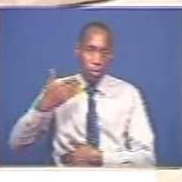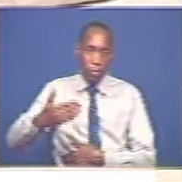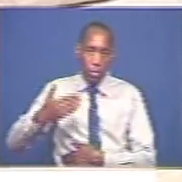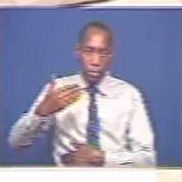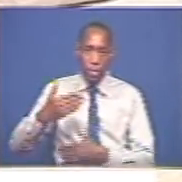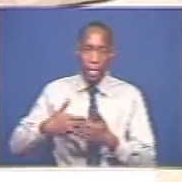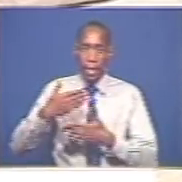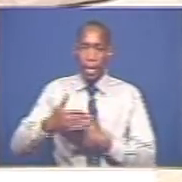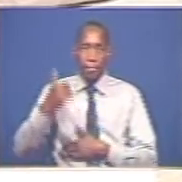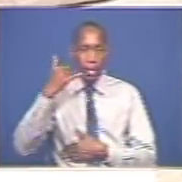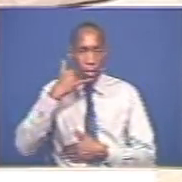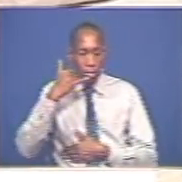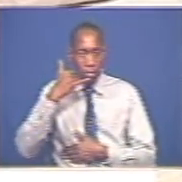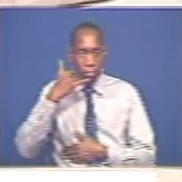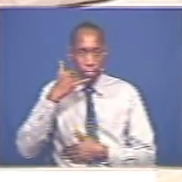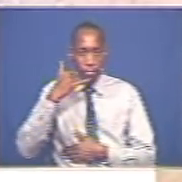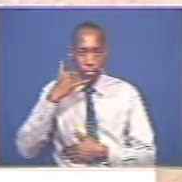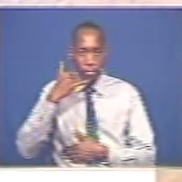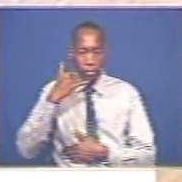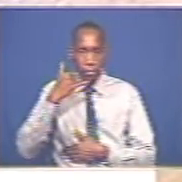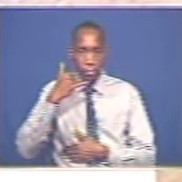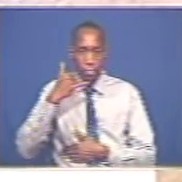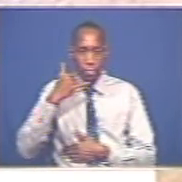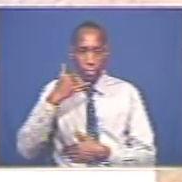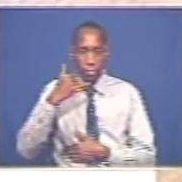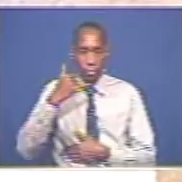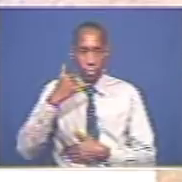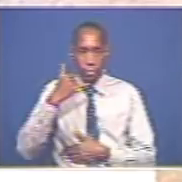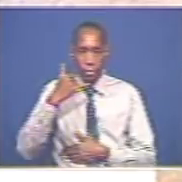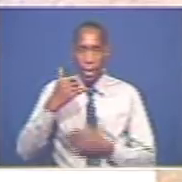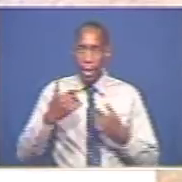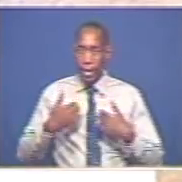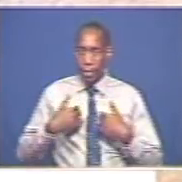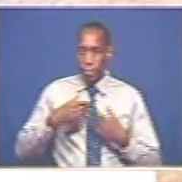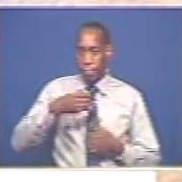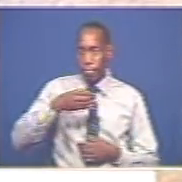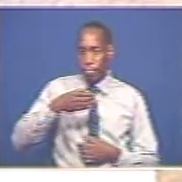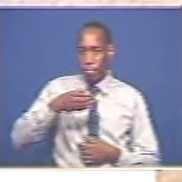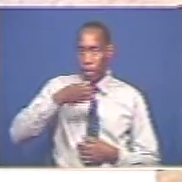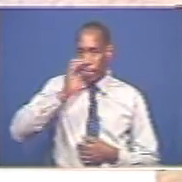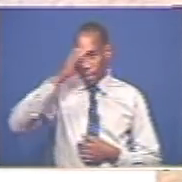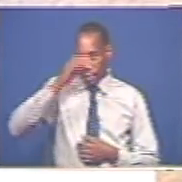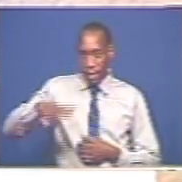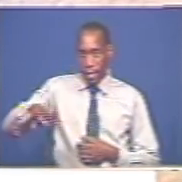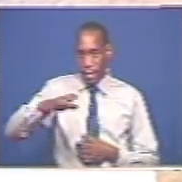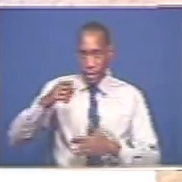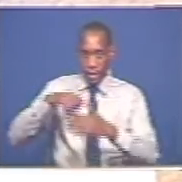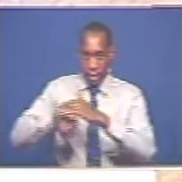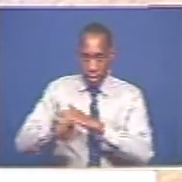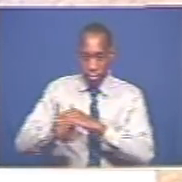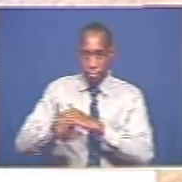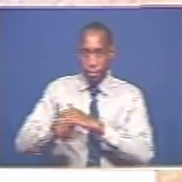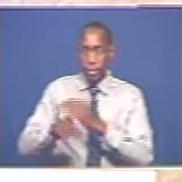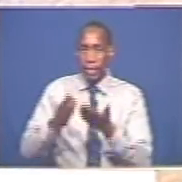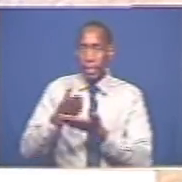after I received that call, since I would still walk by, there was a bar I used to frequent. So I would still go to that place.